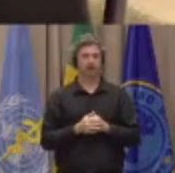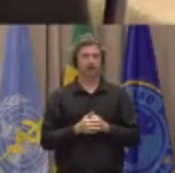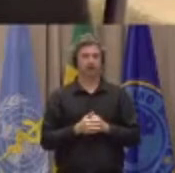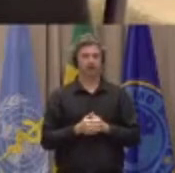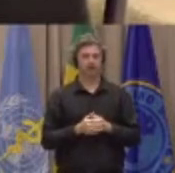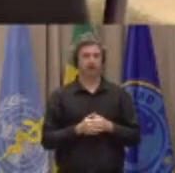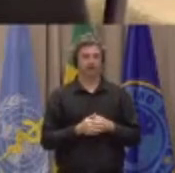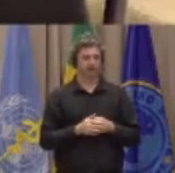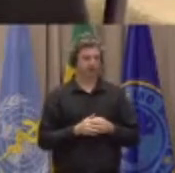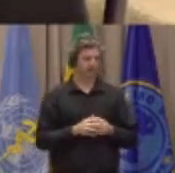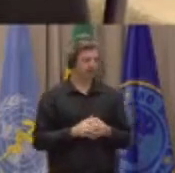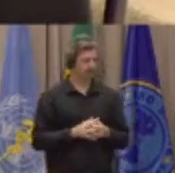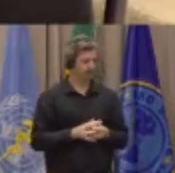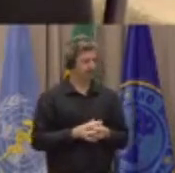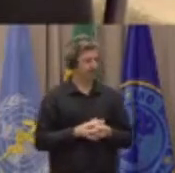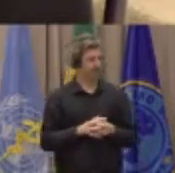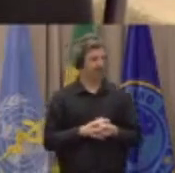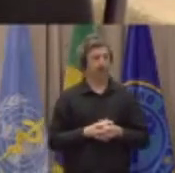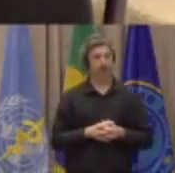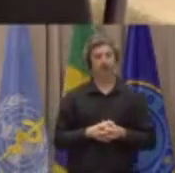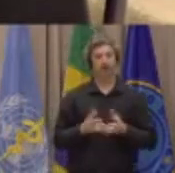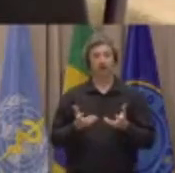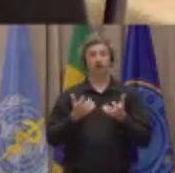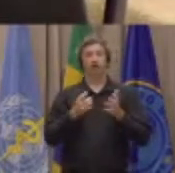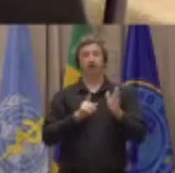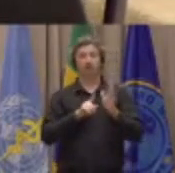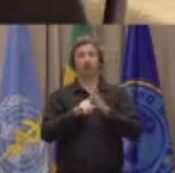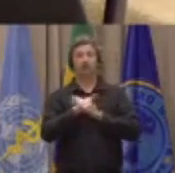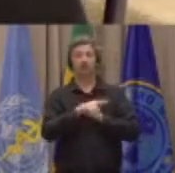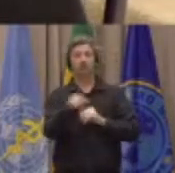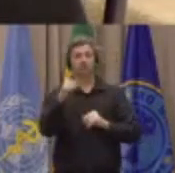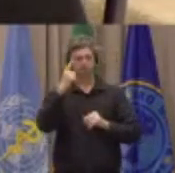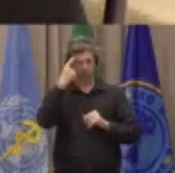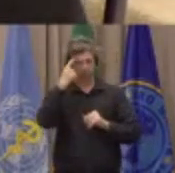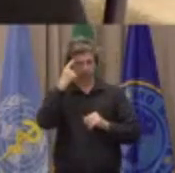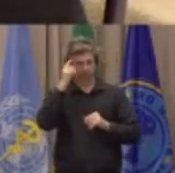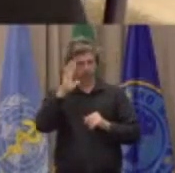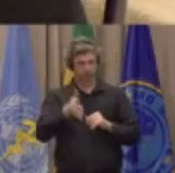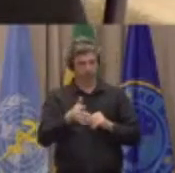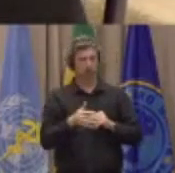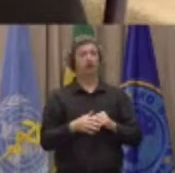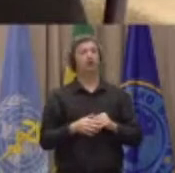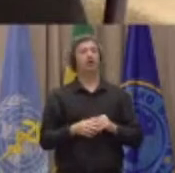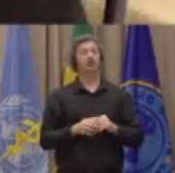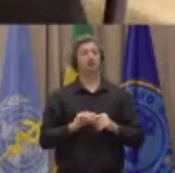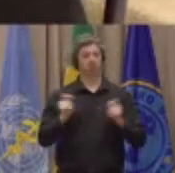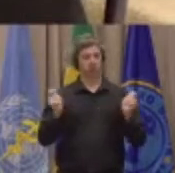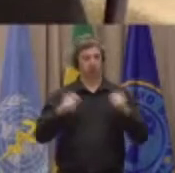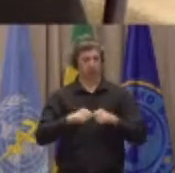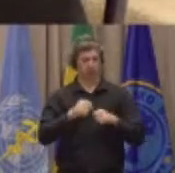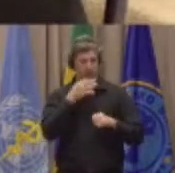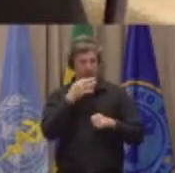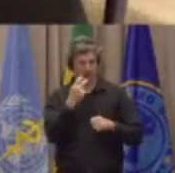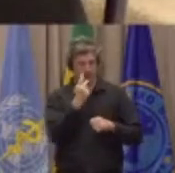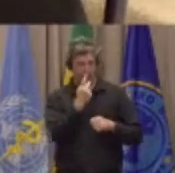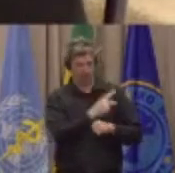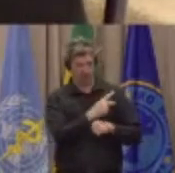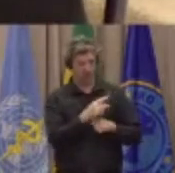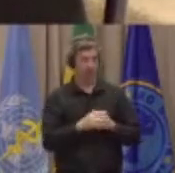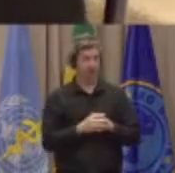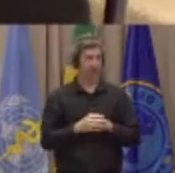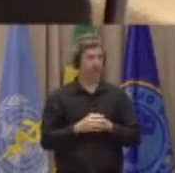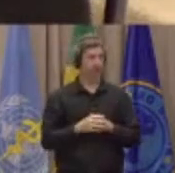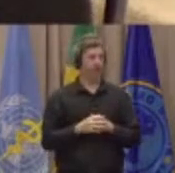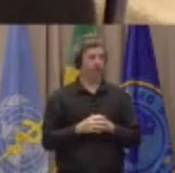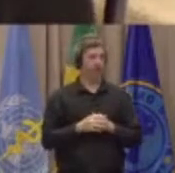the American scenario. I'd like to ask if you thought about that and if that's possible in